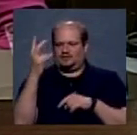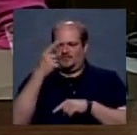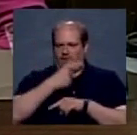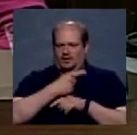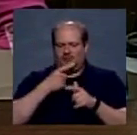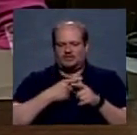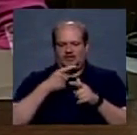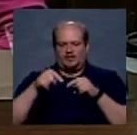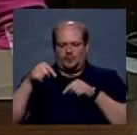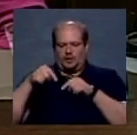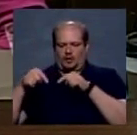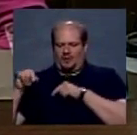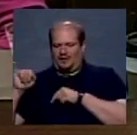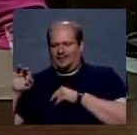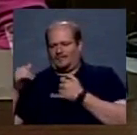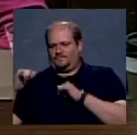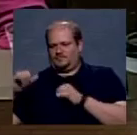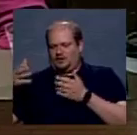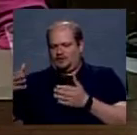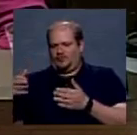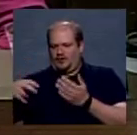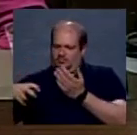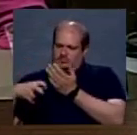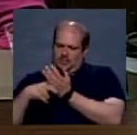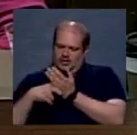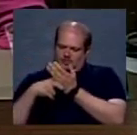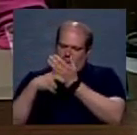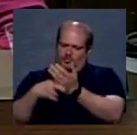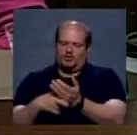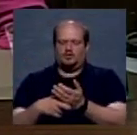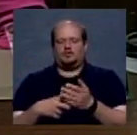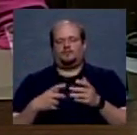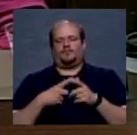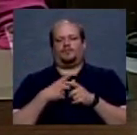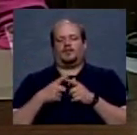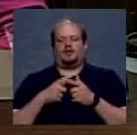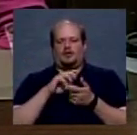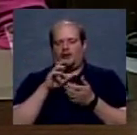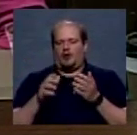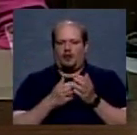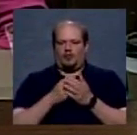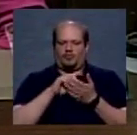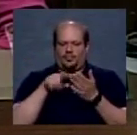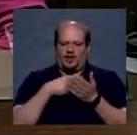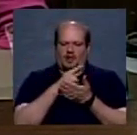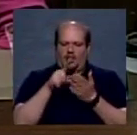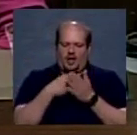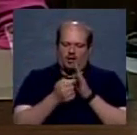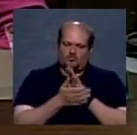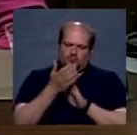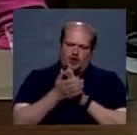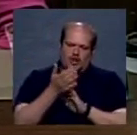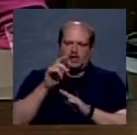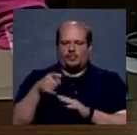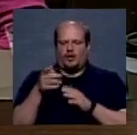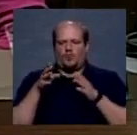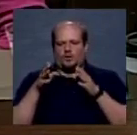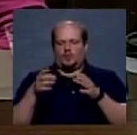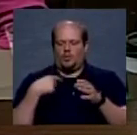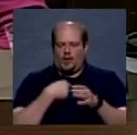go back, and if it's still there, we issue a citation. And so all the clock's running, but the only way we're able